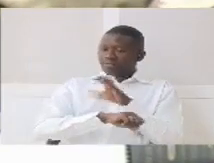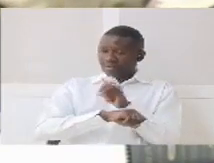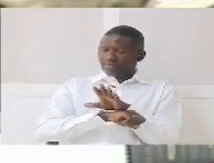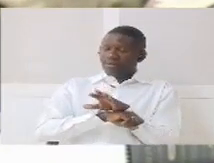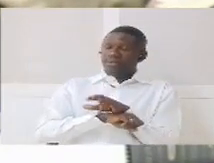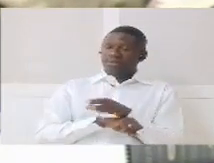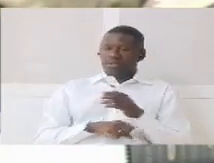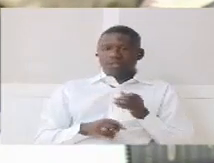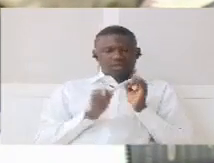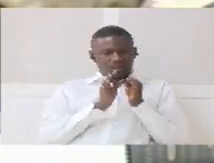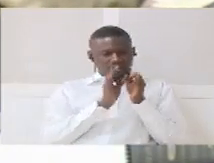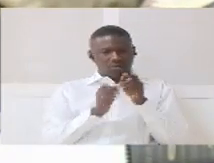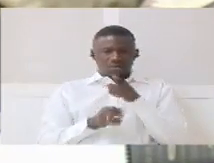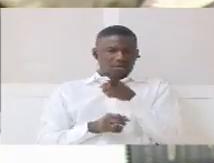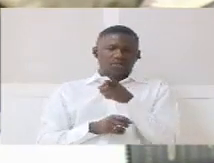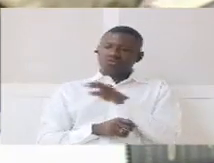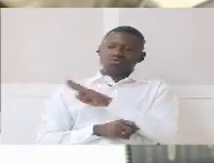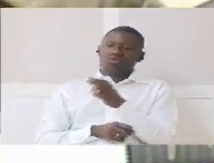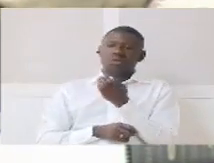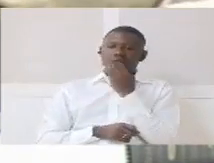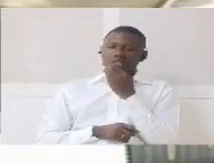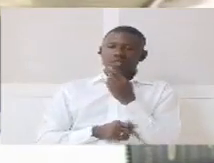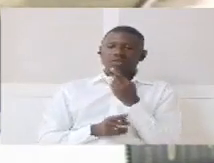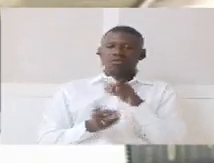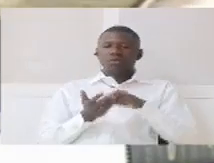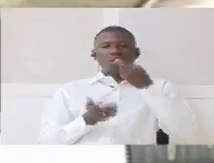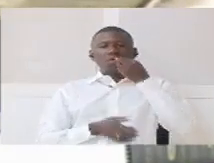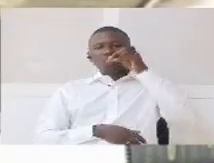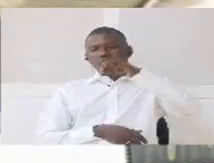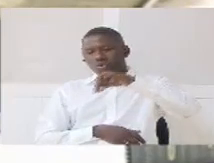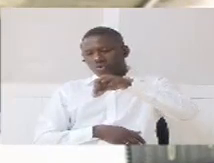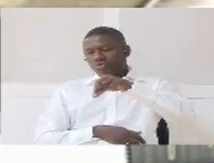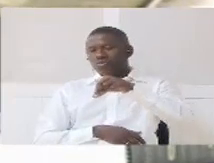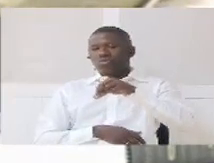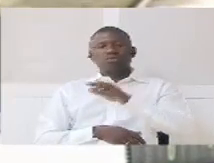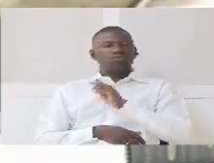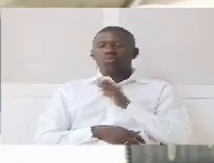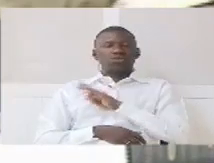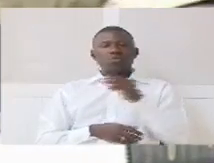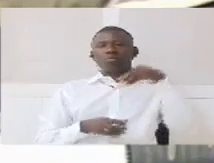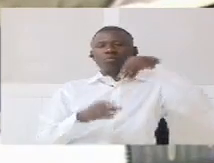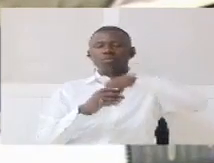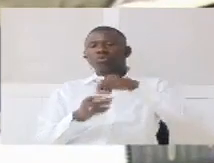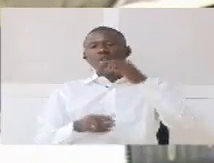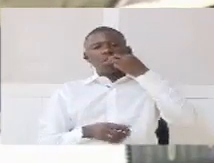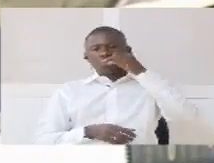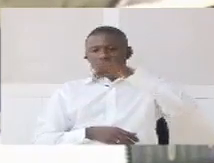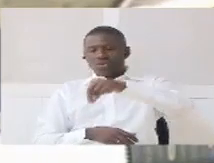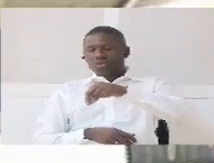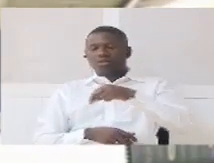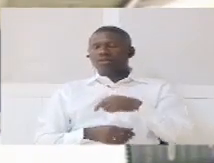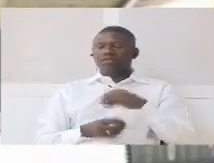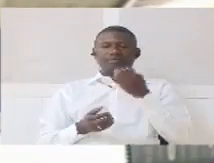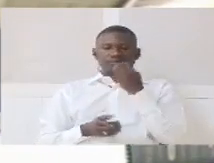Sometimes they are asked not to consume salt. And so they will not put salt in their food. Bread and